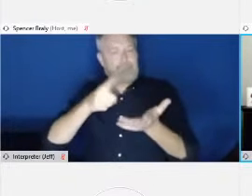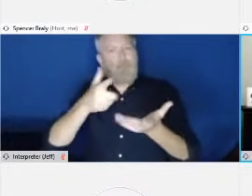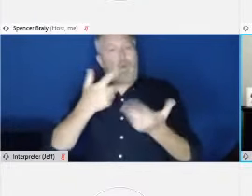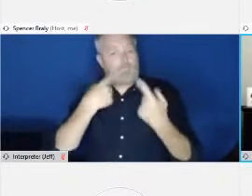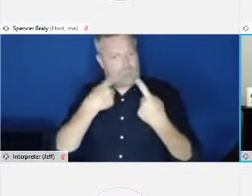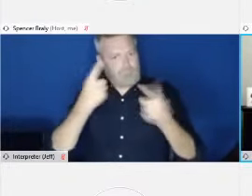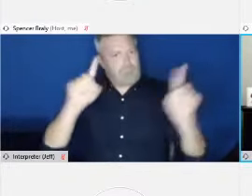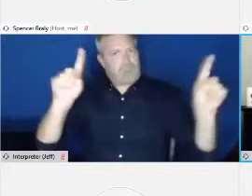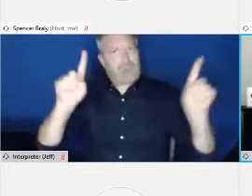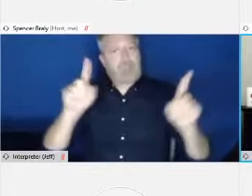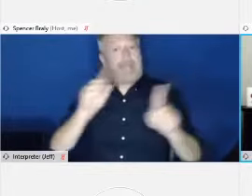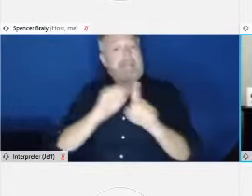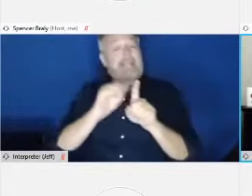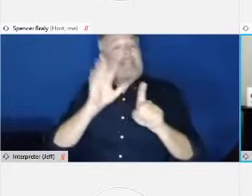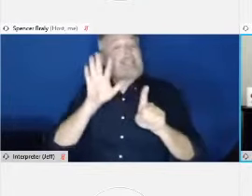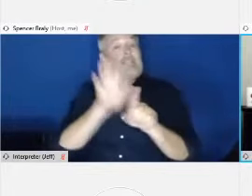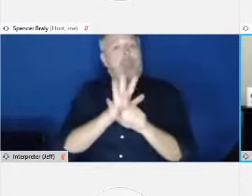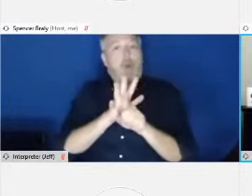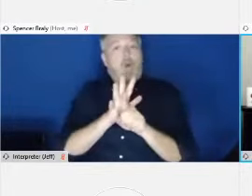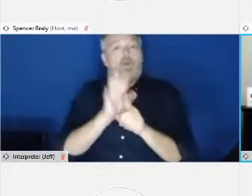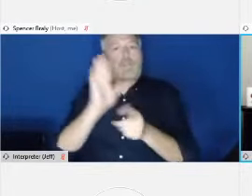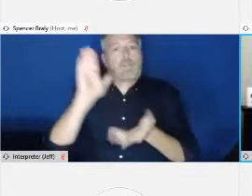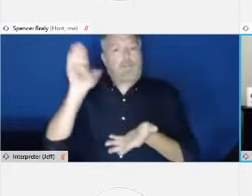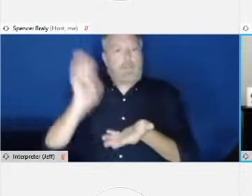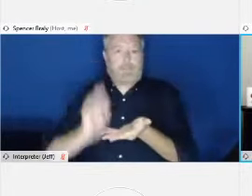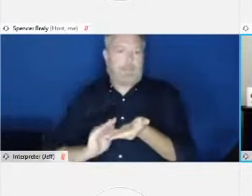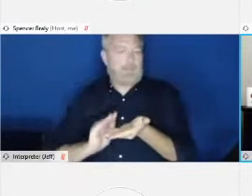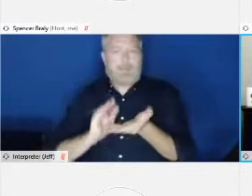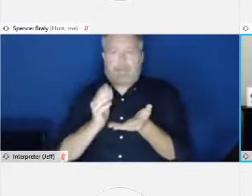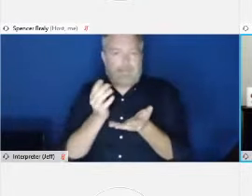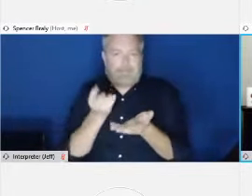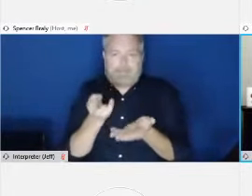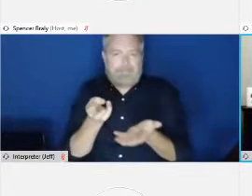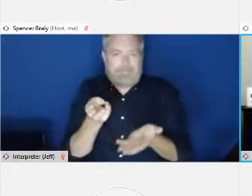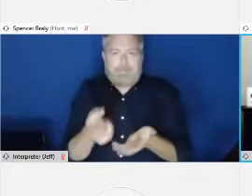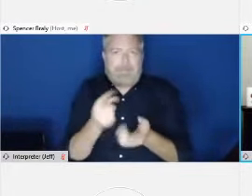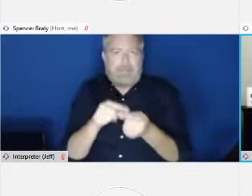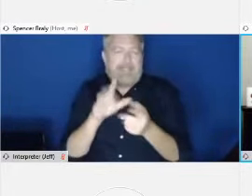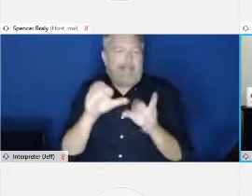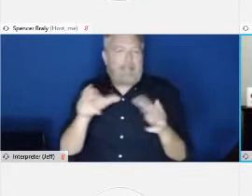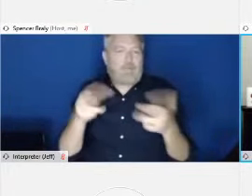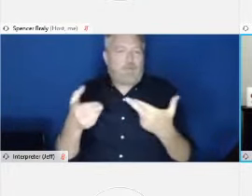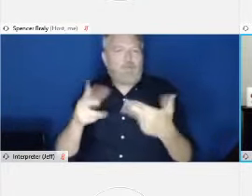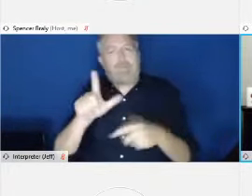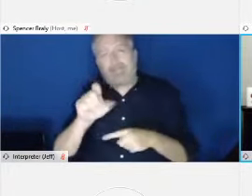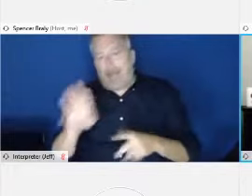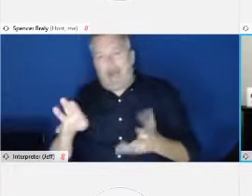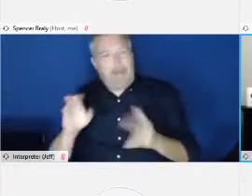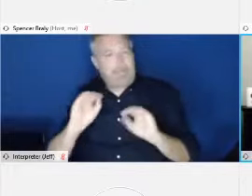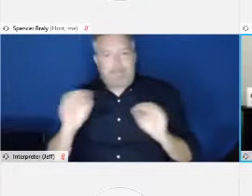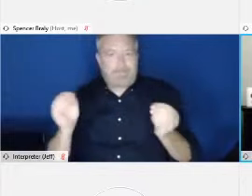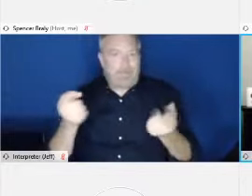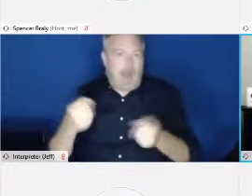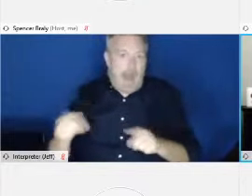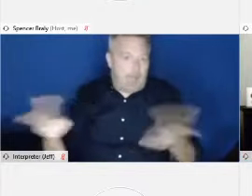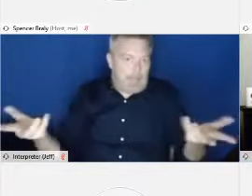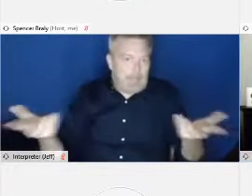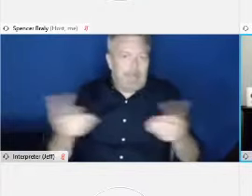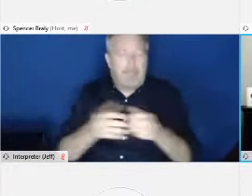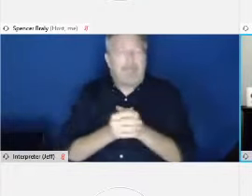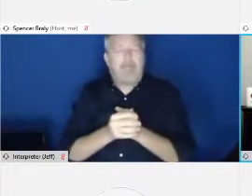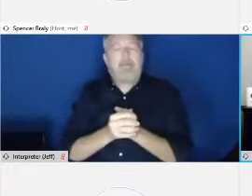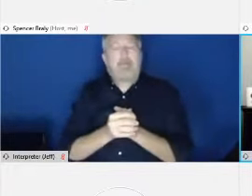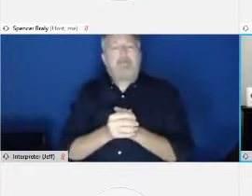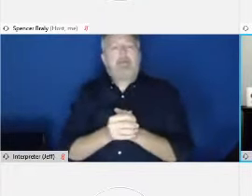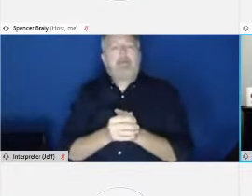of exposure is not occurring in classrooms or laboratories. Unfortunately, we know